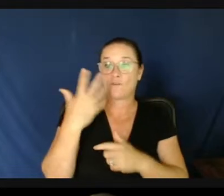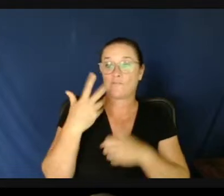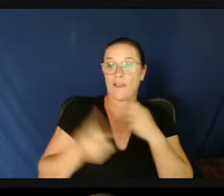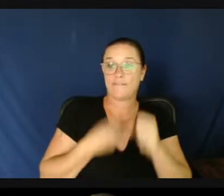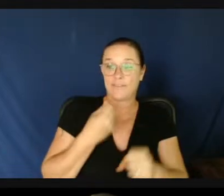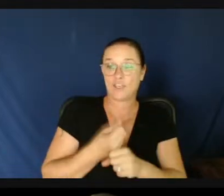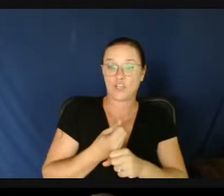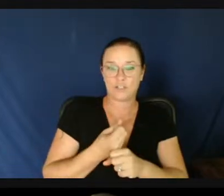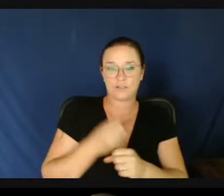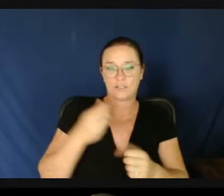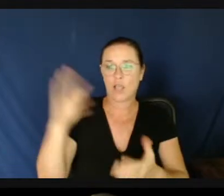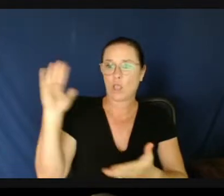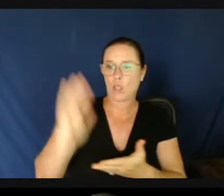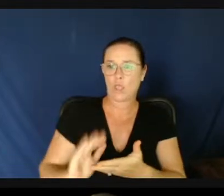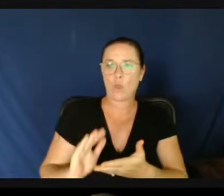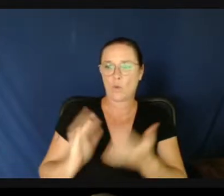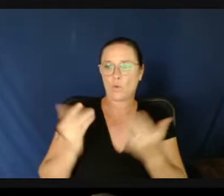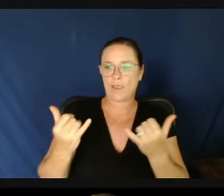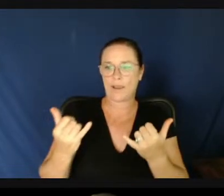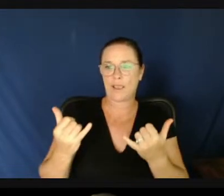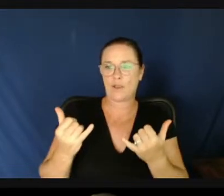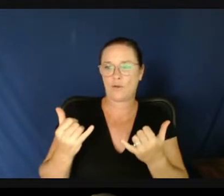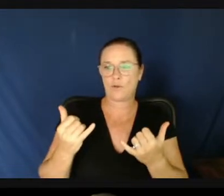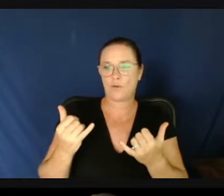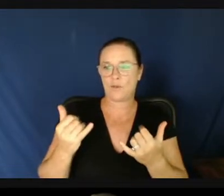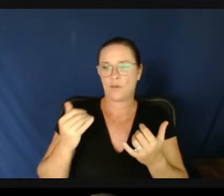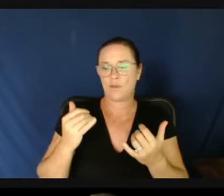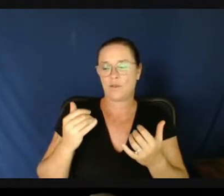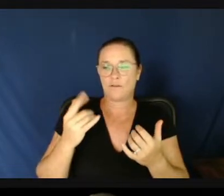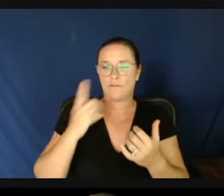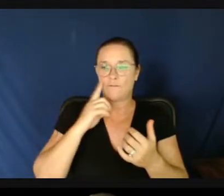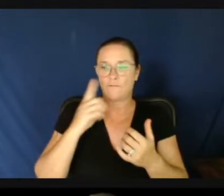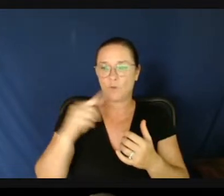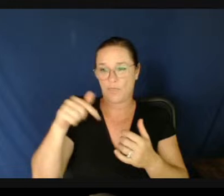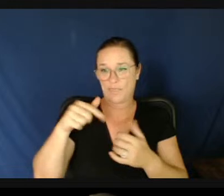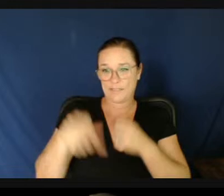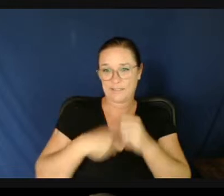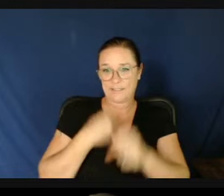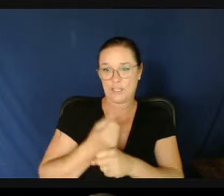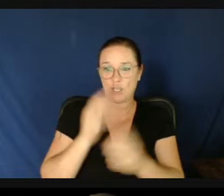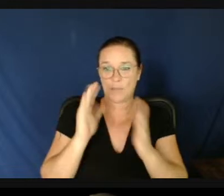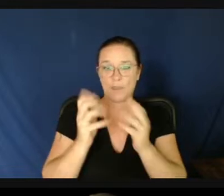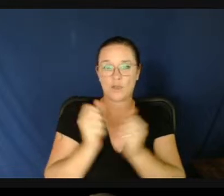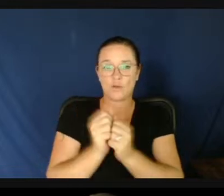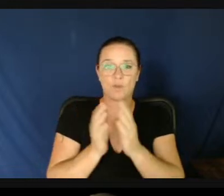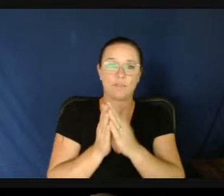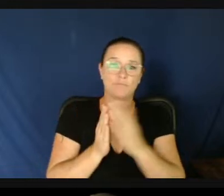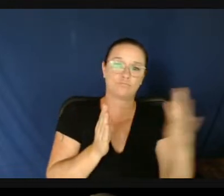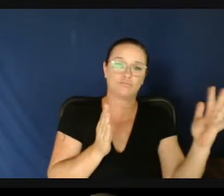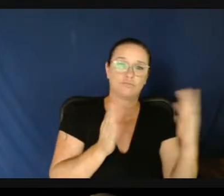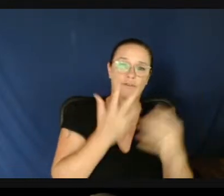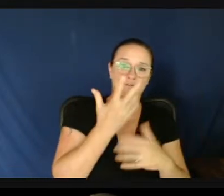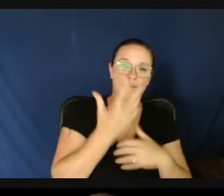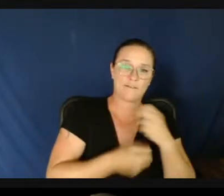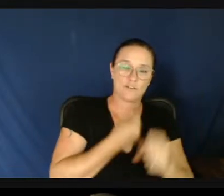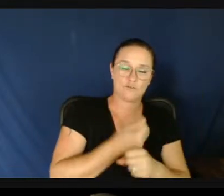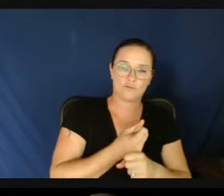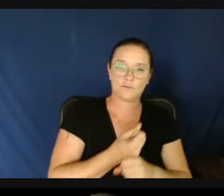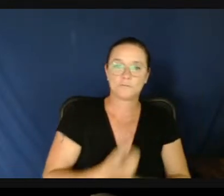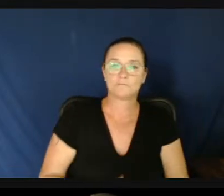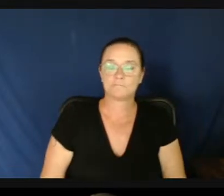low, earthquakes per month now, since the beginning of the year, compared to what we had for most of the last 5 years there.